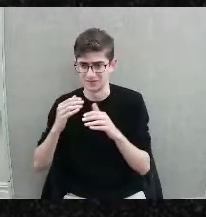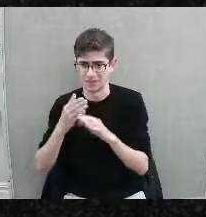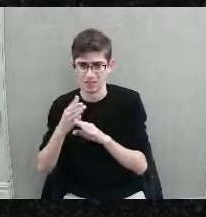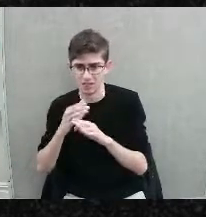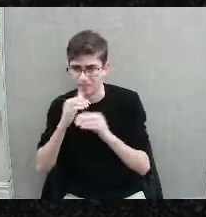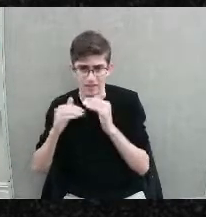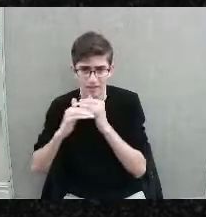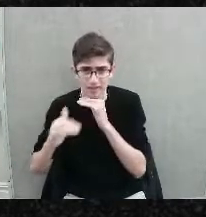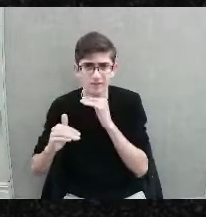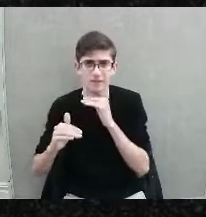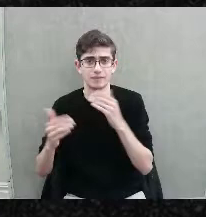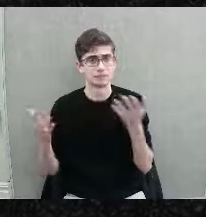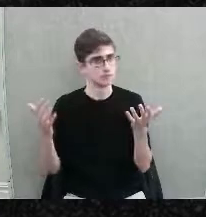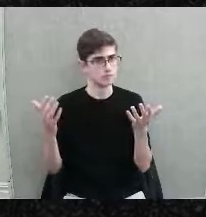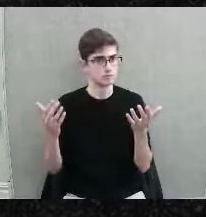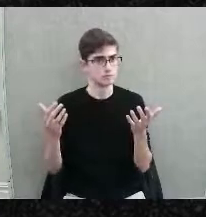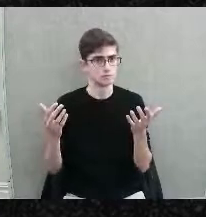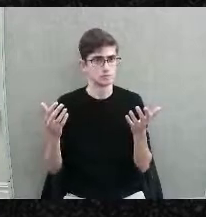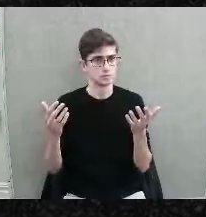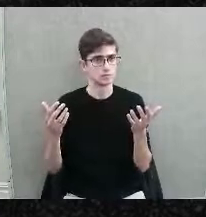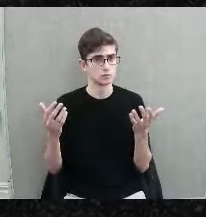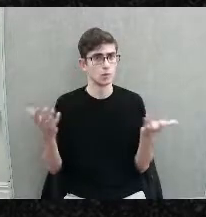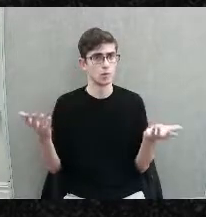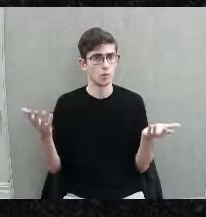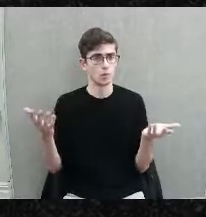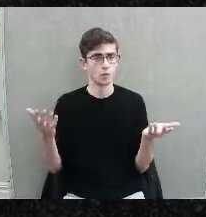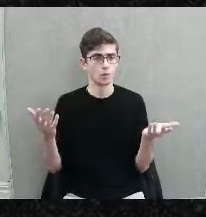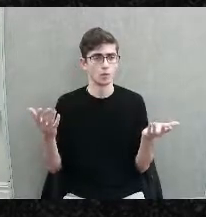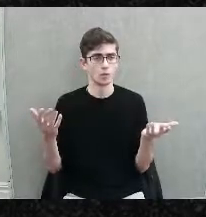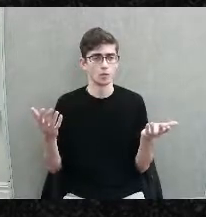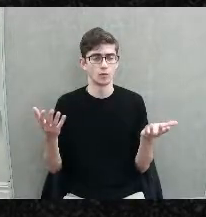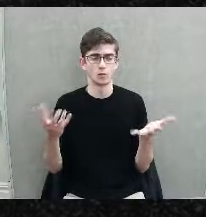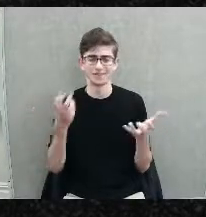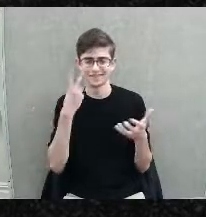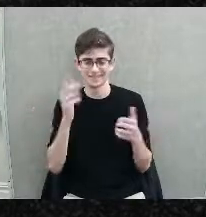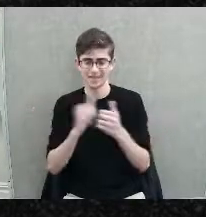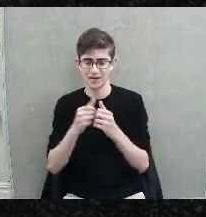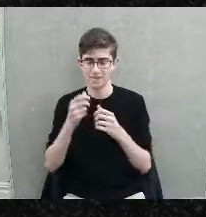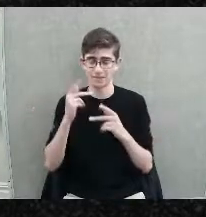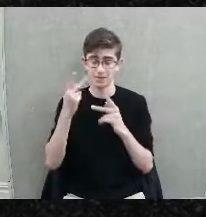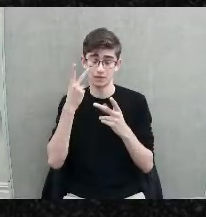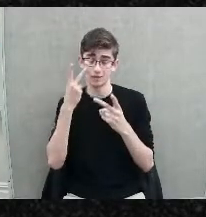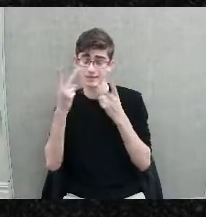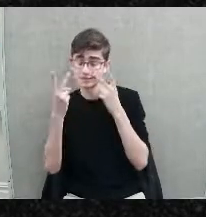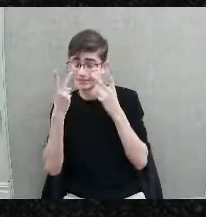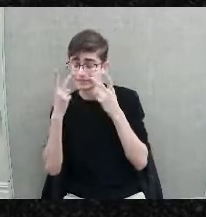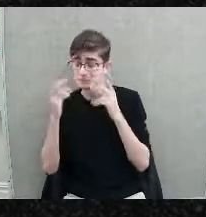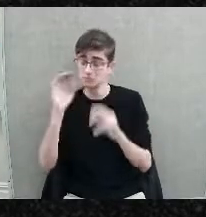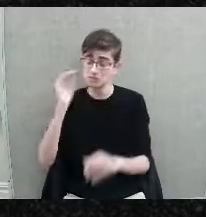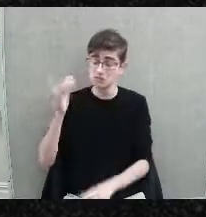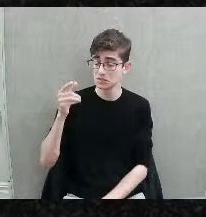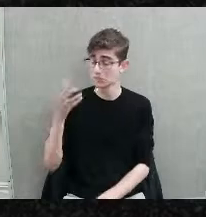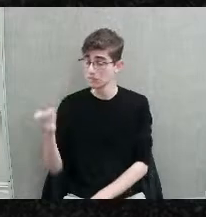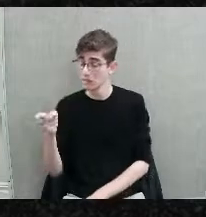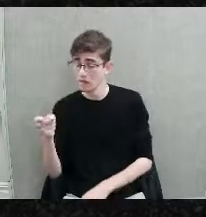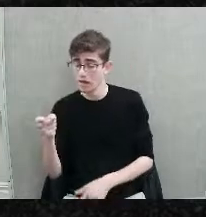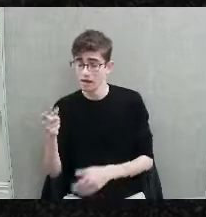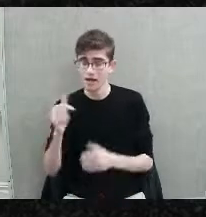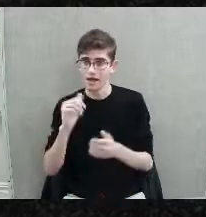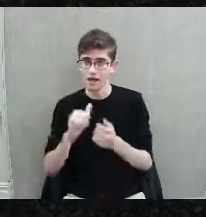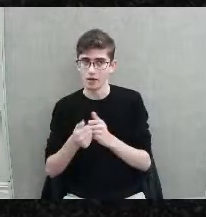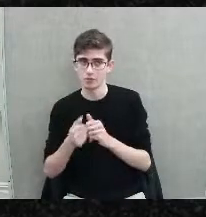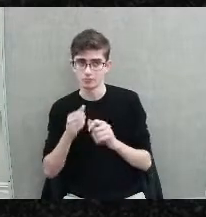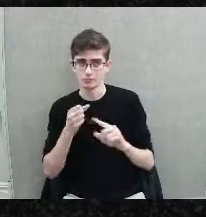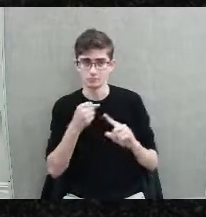help facilitate the production of those material precarities. So partly we